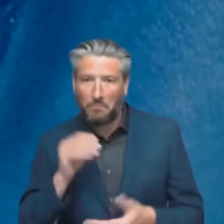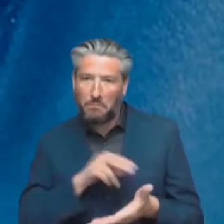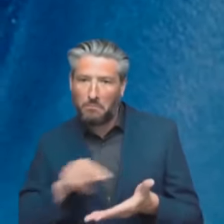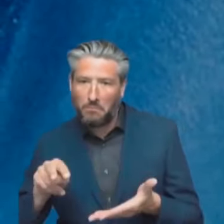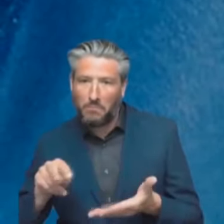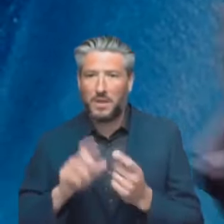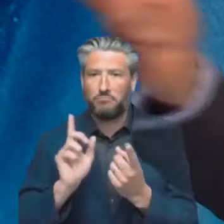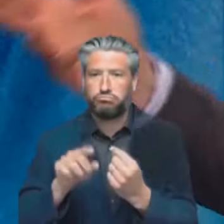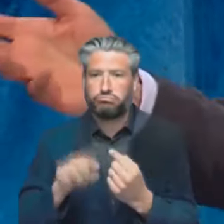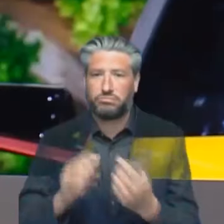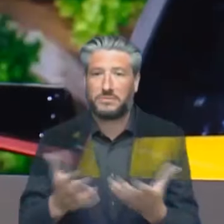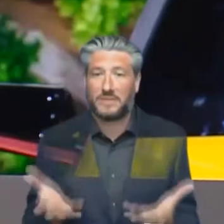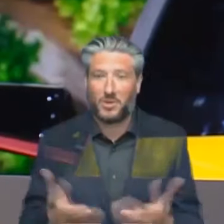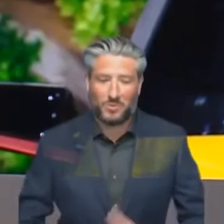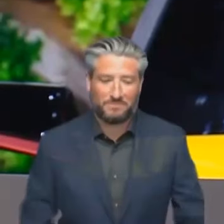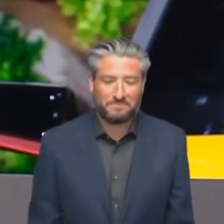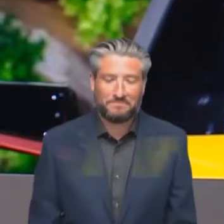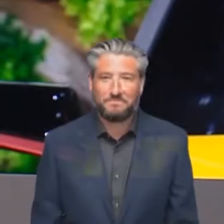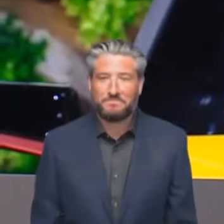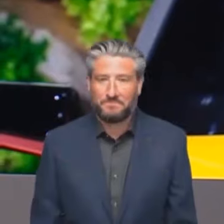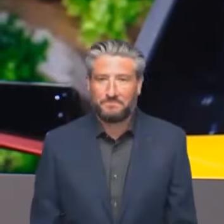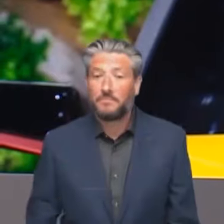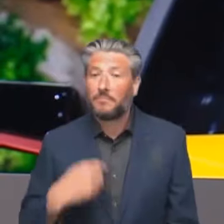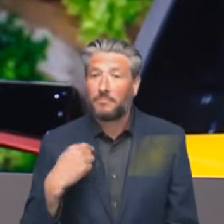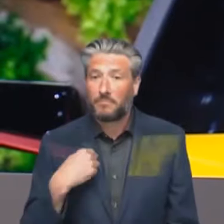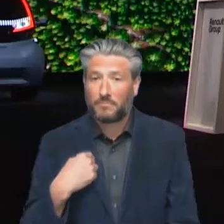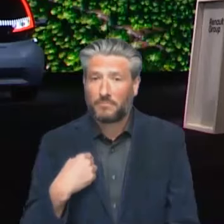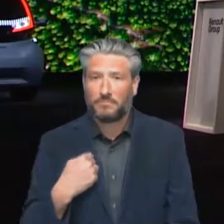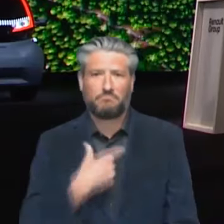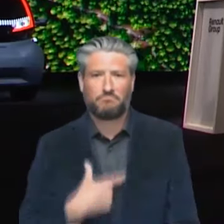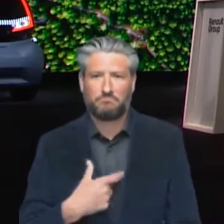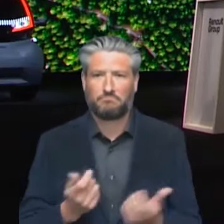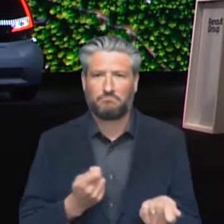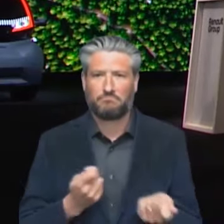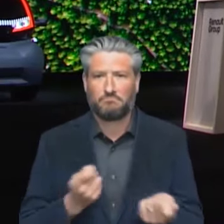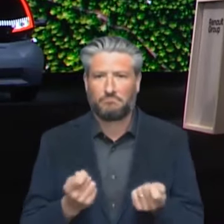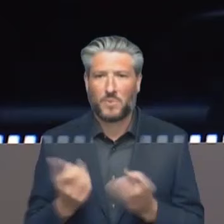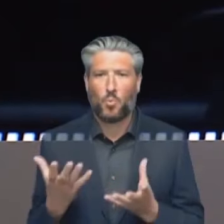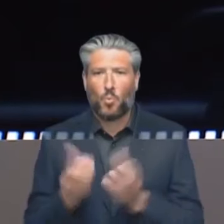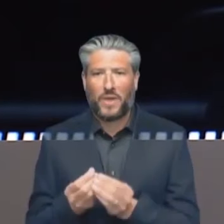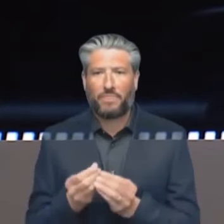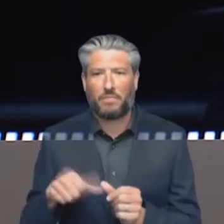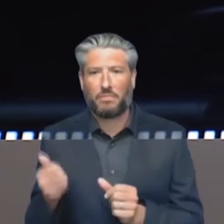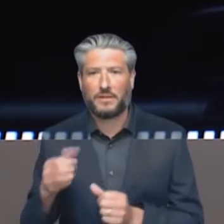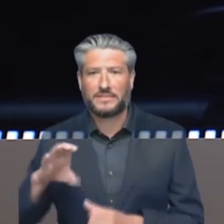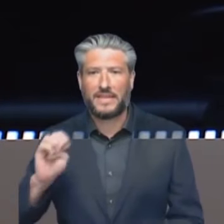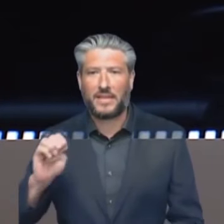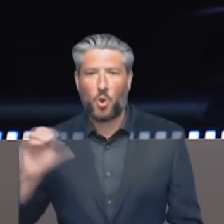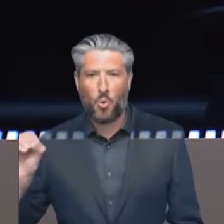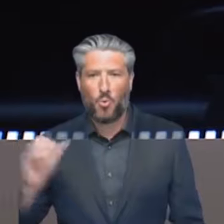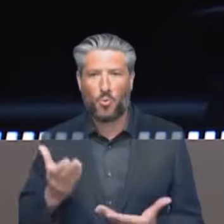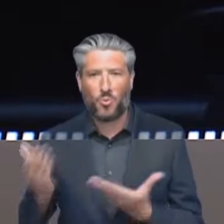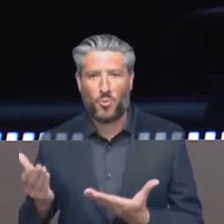AGM. I will therefore be moderating this AGM together with Mr. Luca de Meo, who is the CEO, Mrs. Clotilde Delbos,